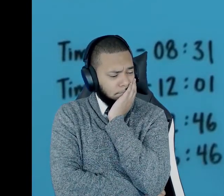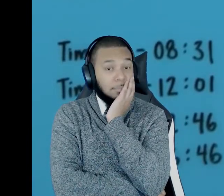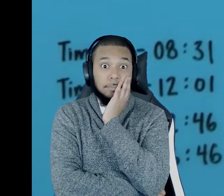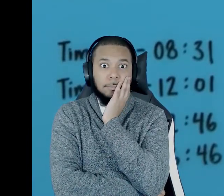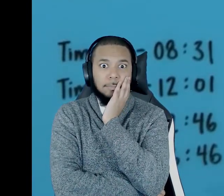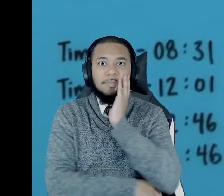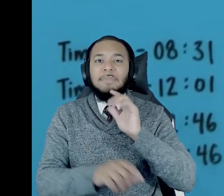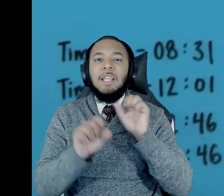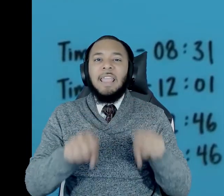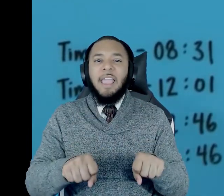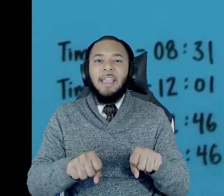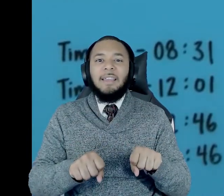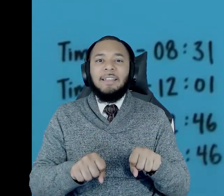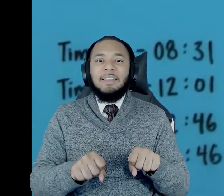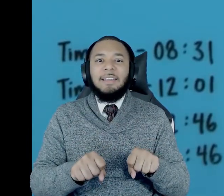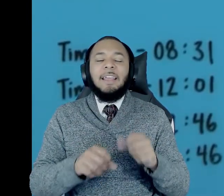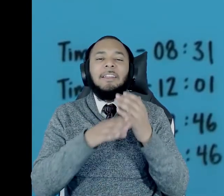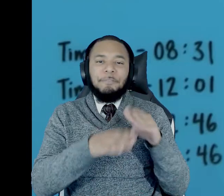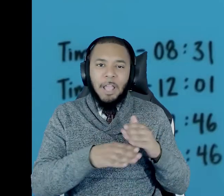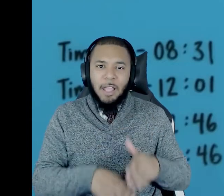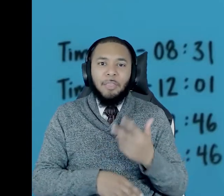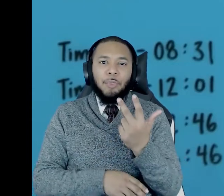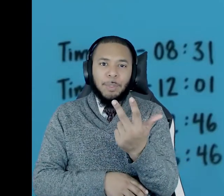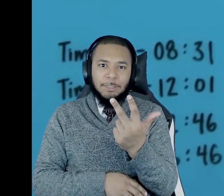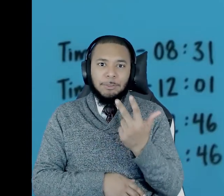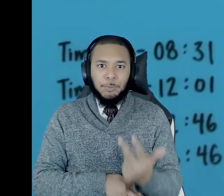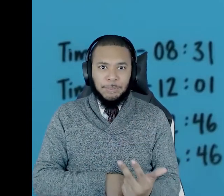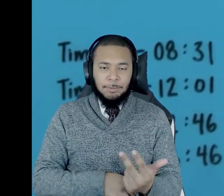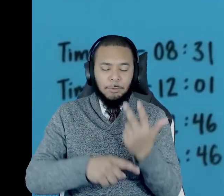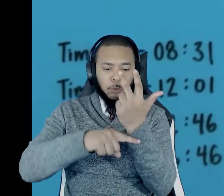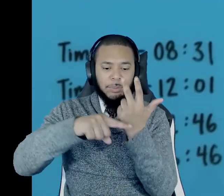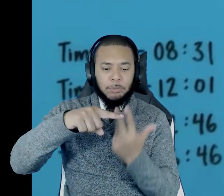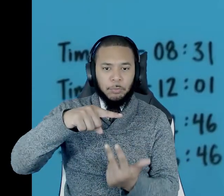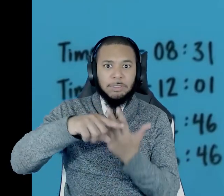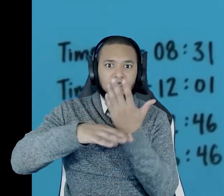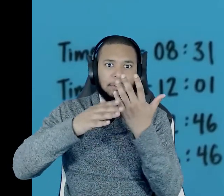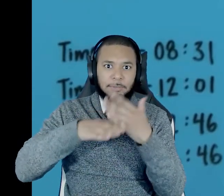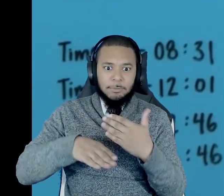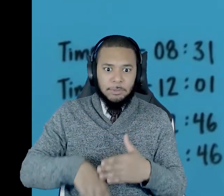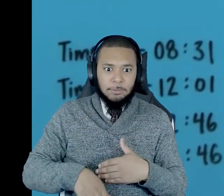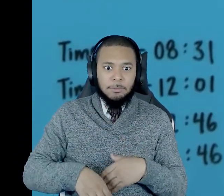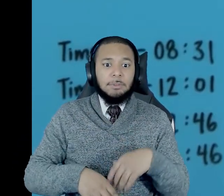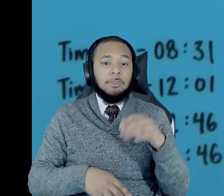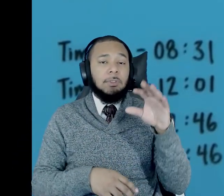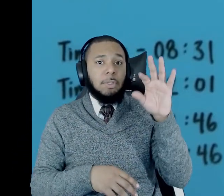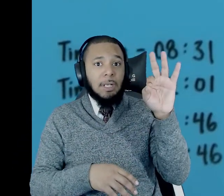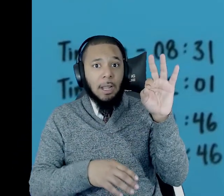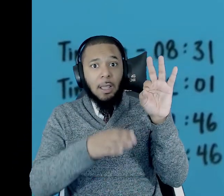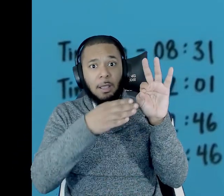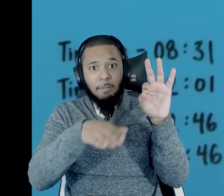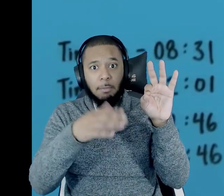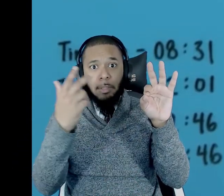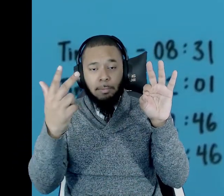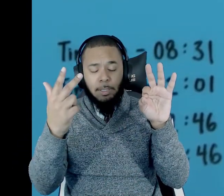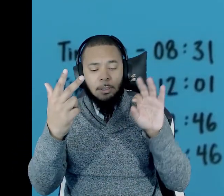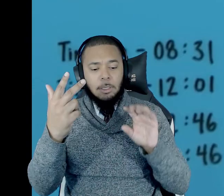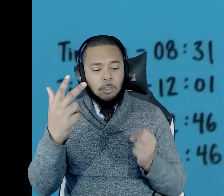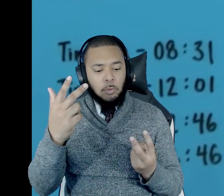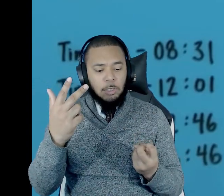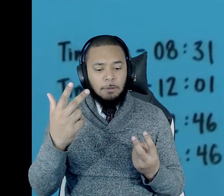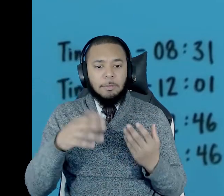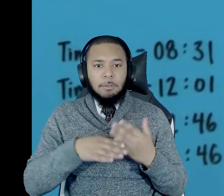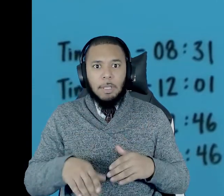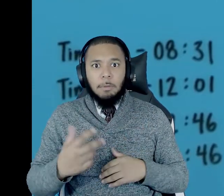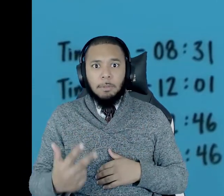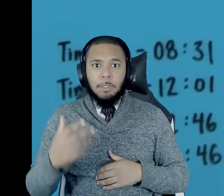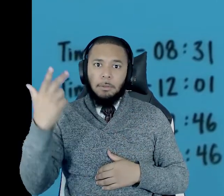is 3. 3 is a common factor for both of those, so we can divide those further by another 3. 9 divided